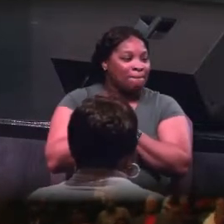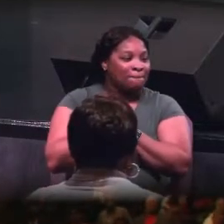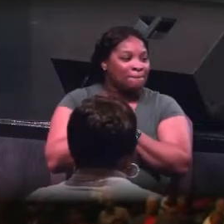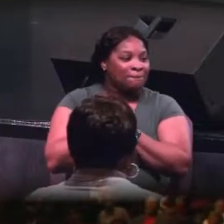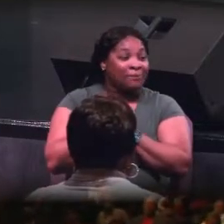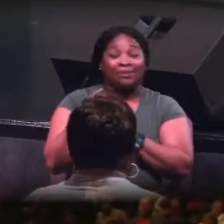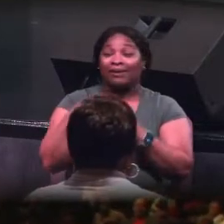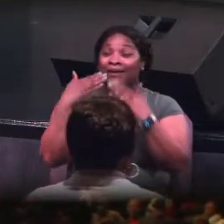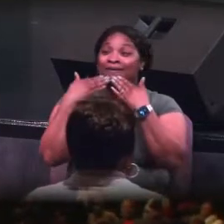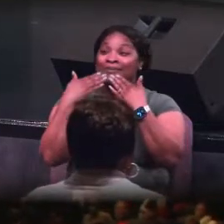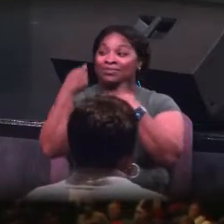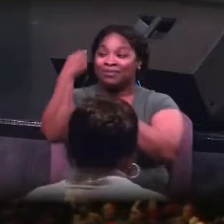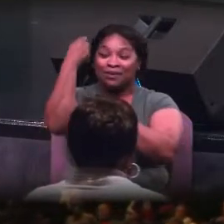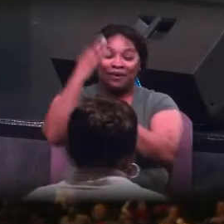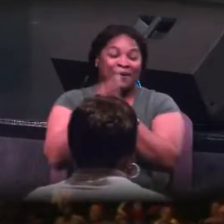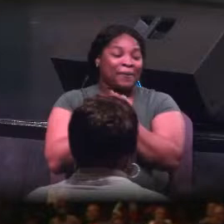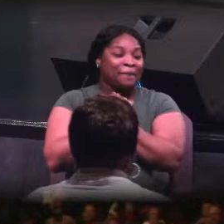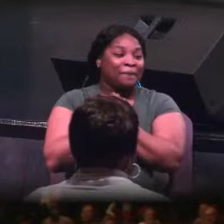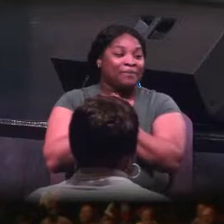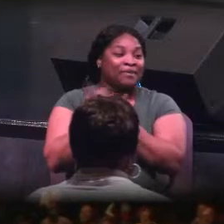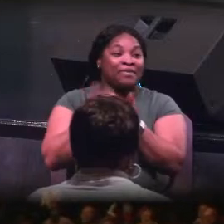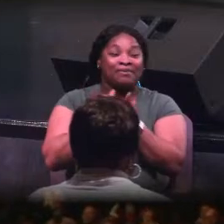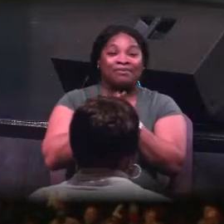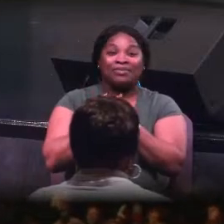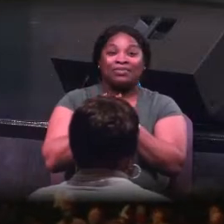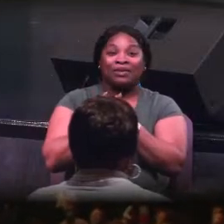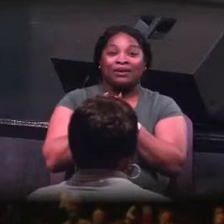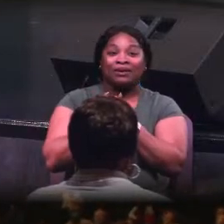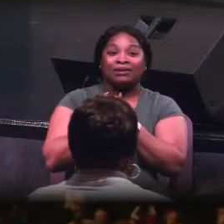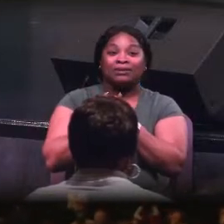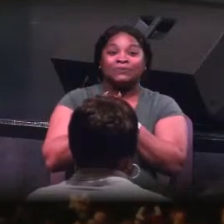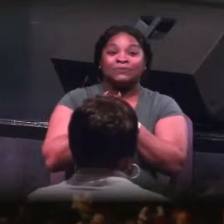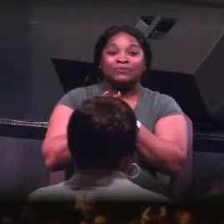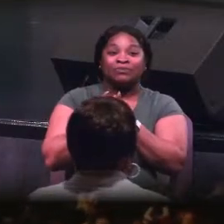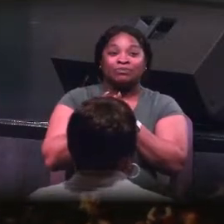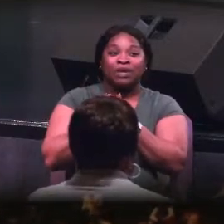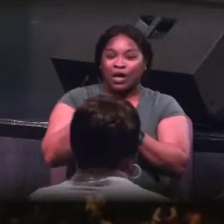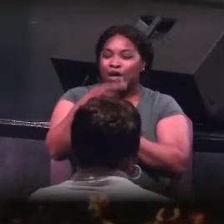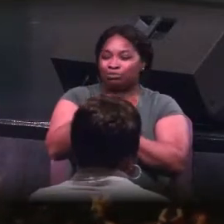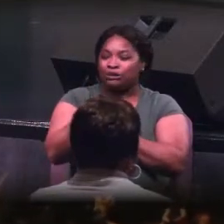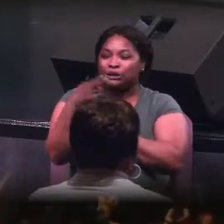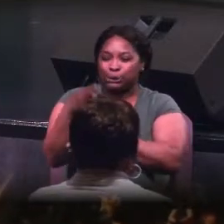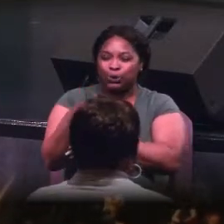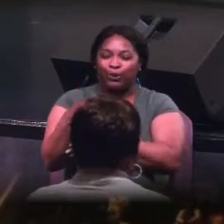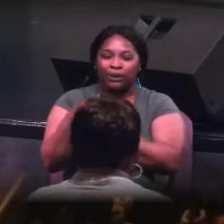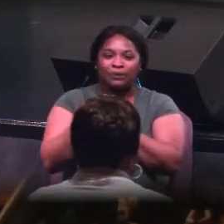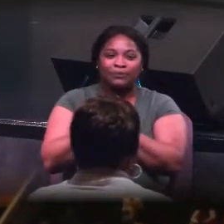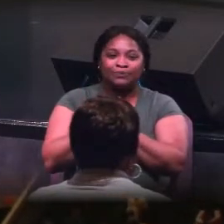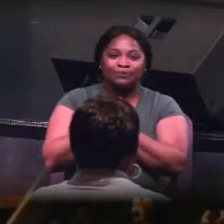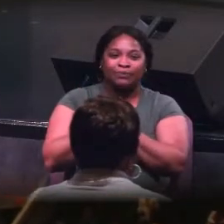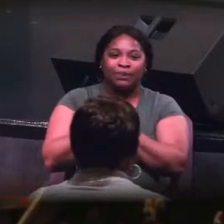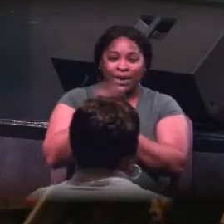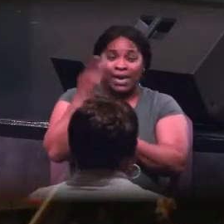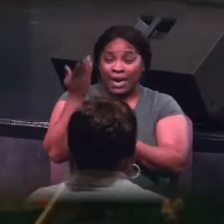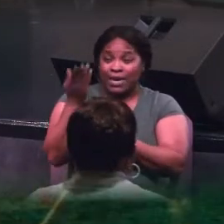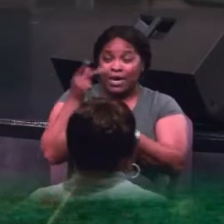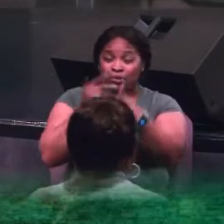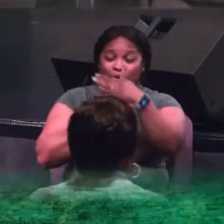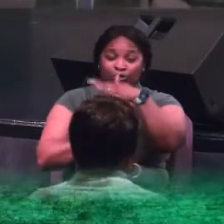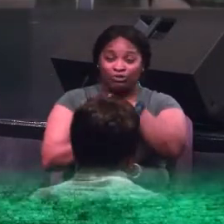I thank God that he was historic. He was